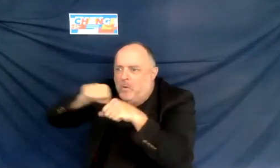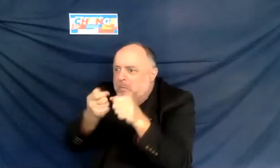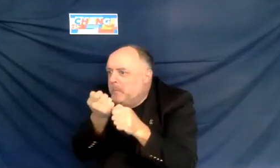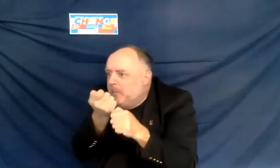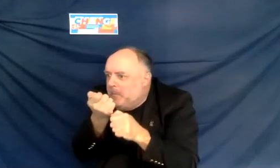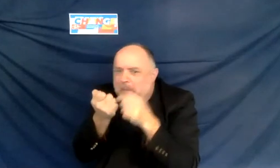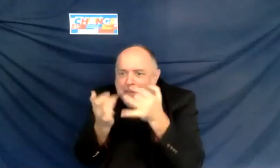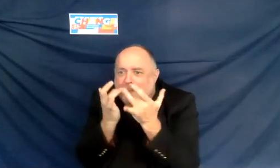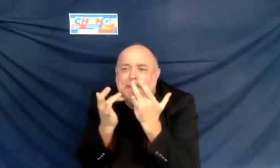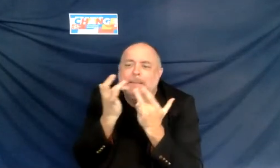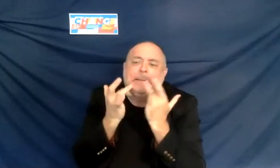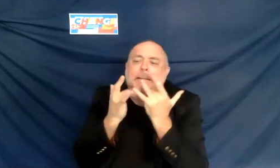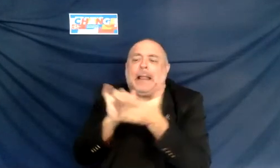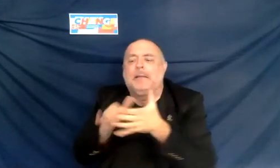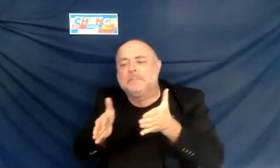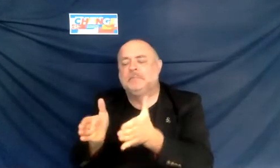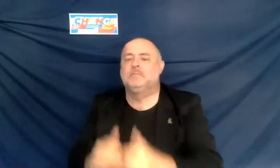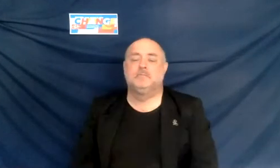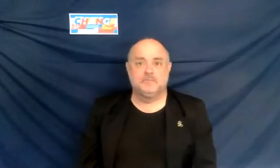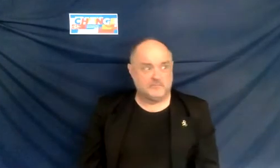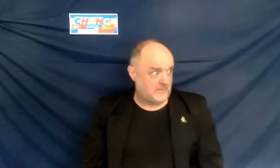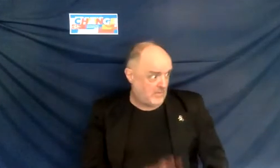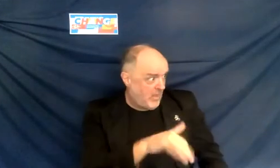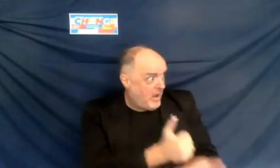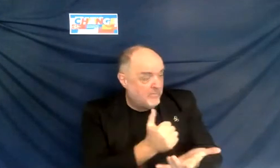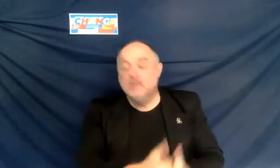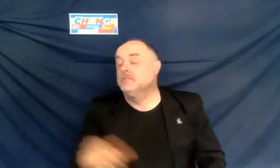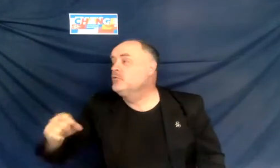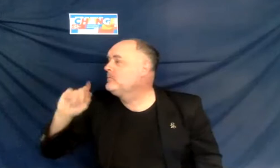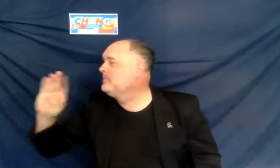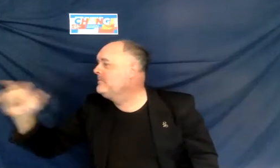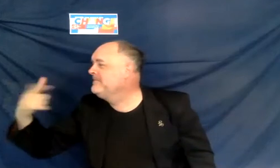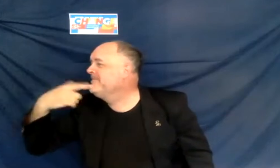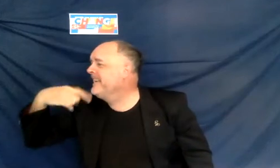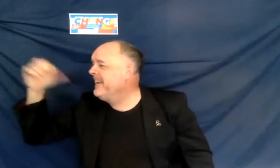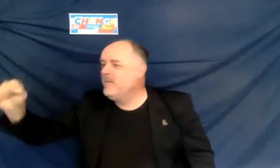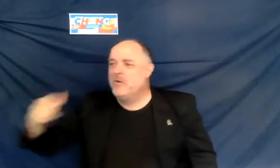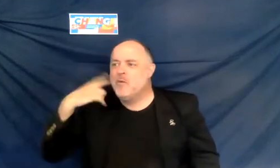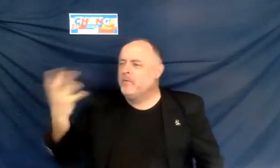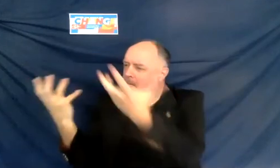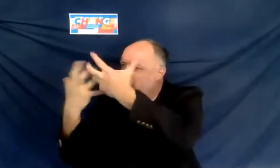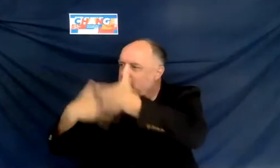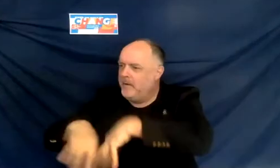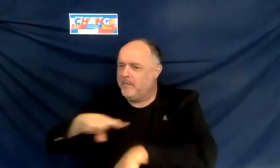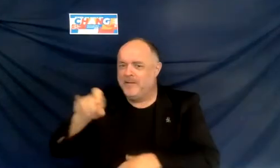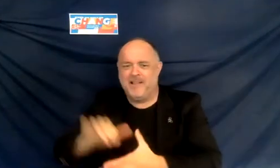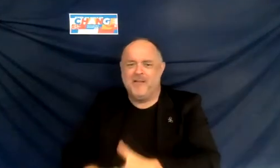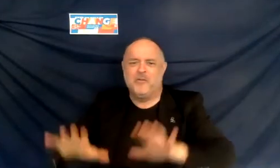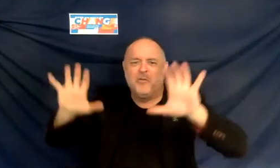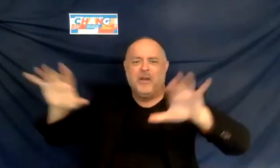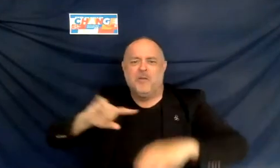of the road. Yeah. Does that help? Yeah. Oh, yeah, absolutely. Yeah. Okay. I'm trying to string these questions together. We're getting a lot of really great things